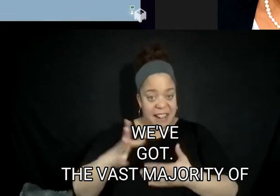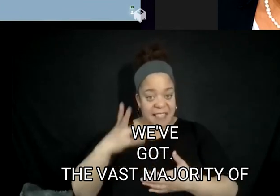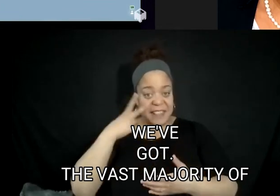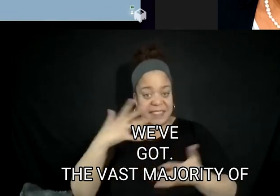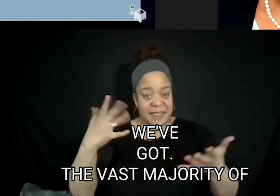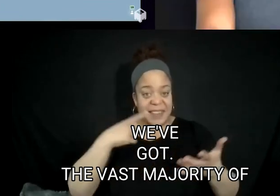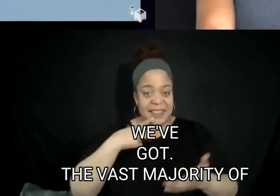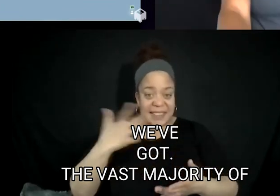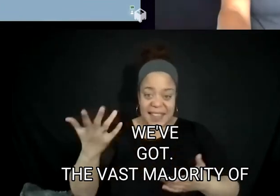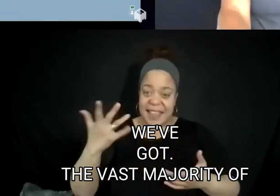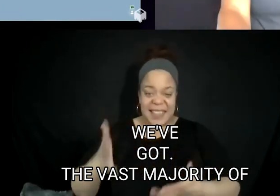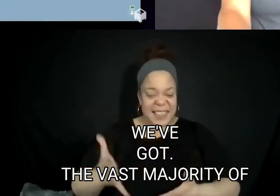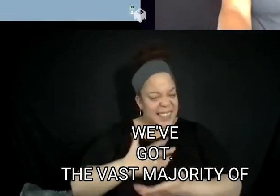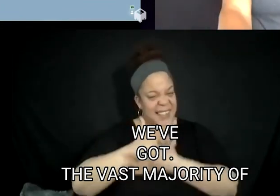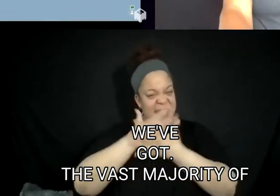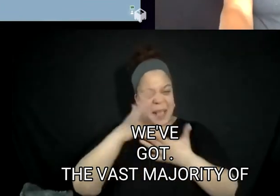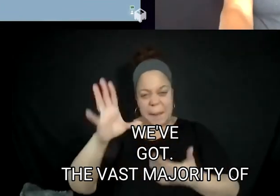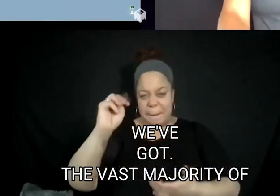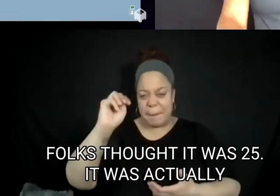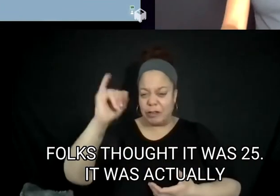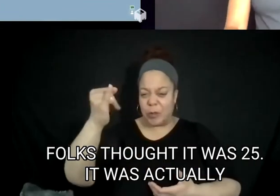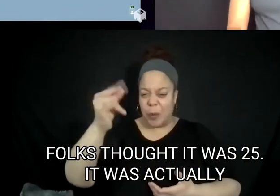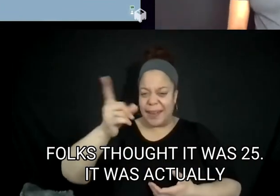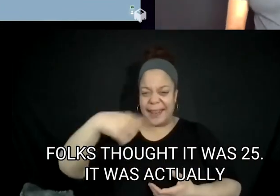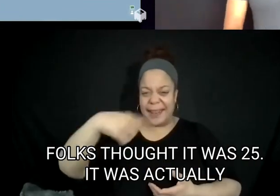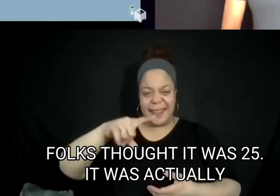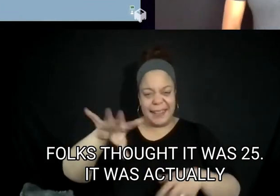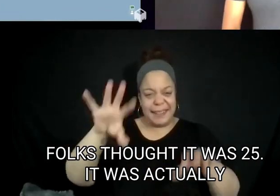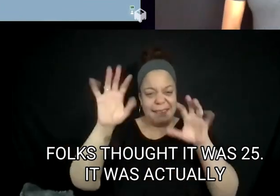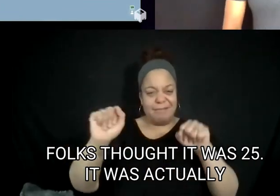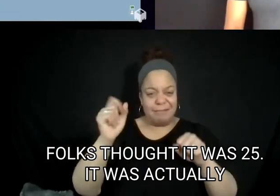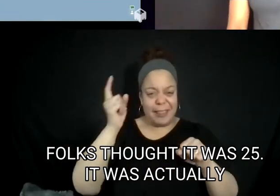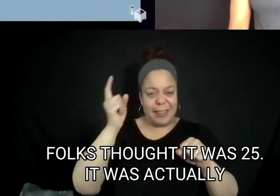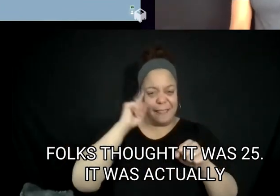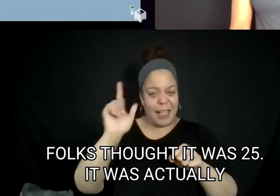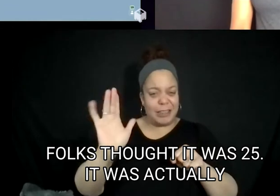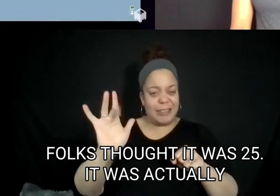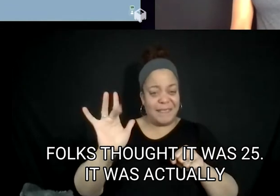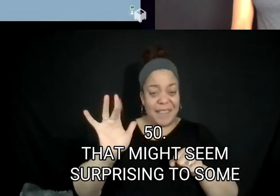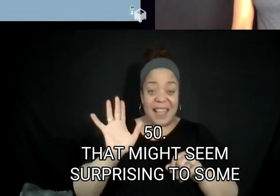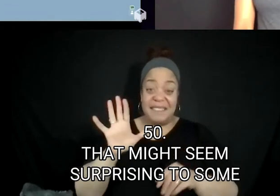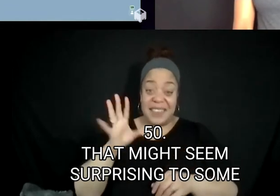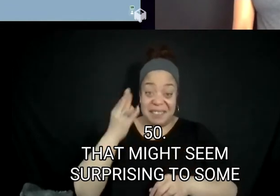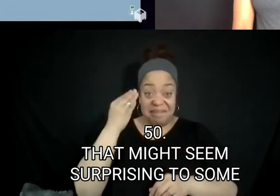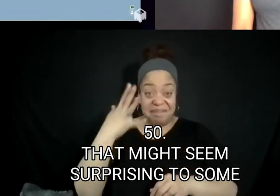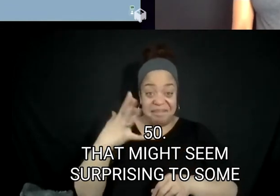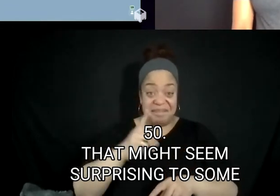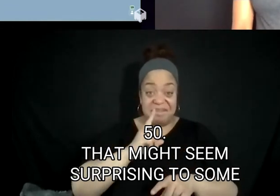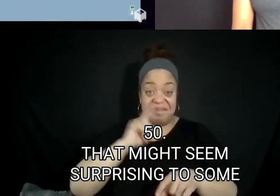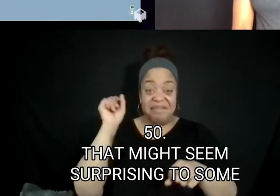might seem surprising to some folks, although we had more folks thinking it was fewer in 1980. That's interesting.